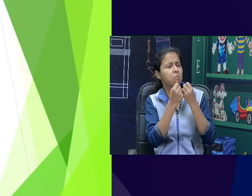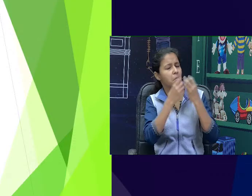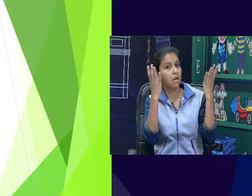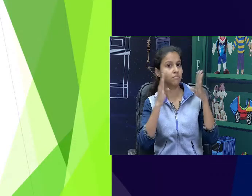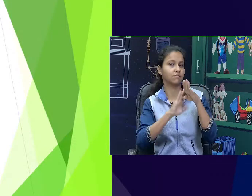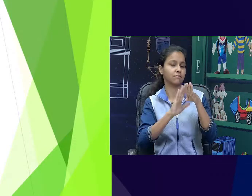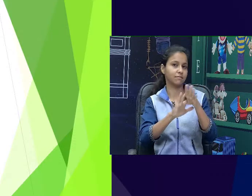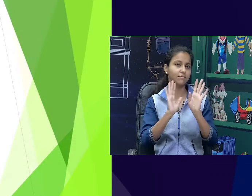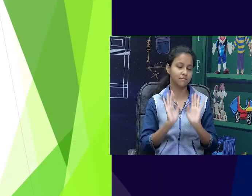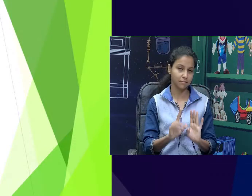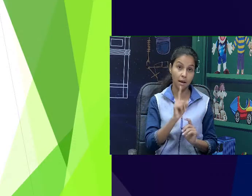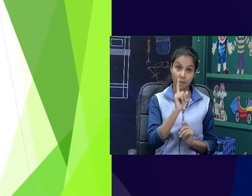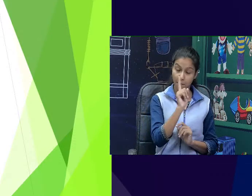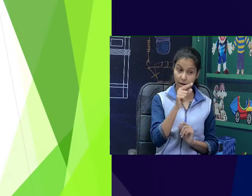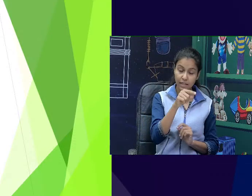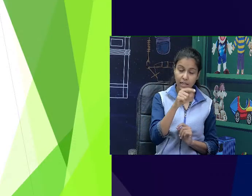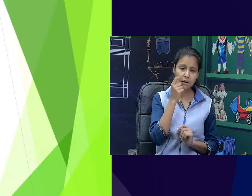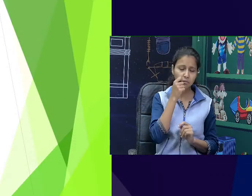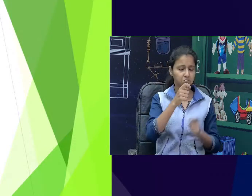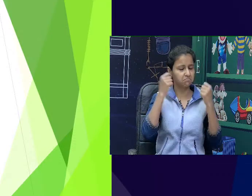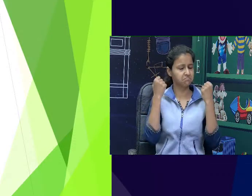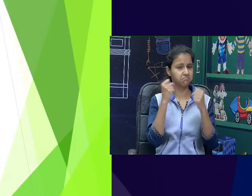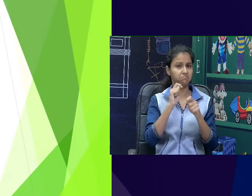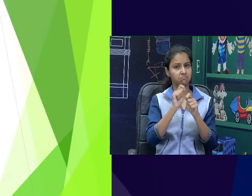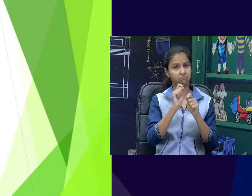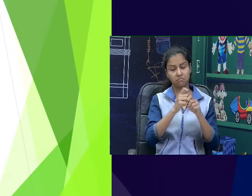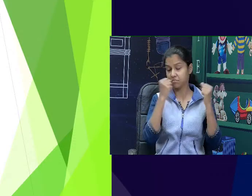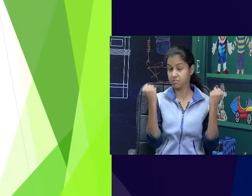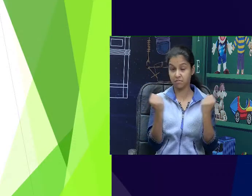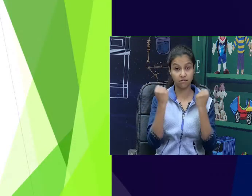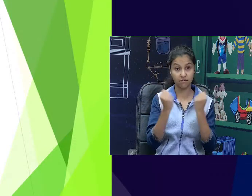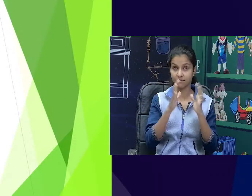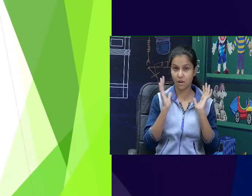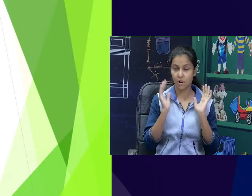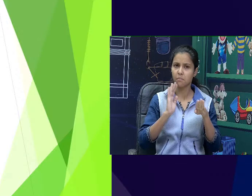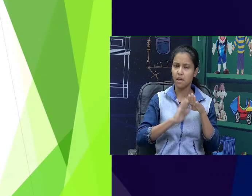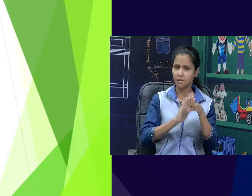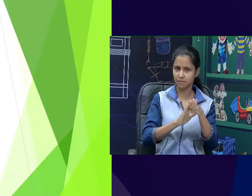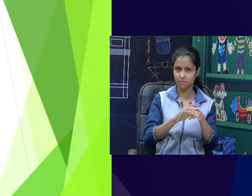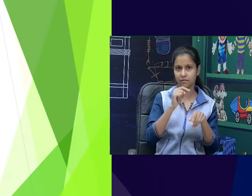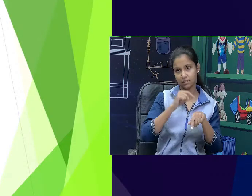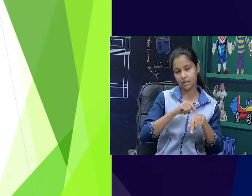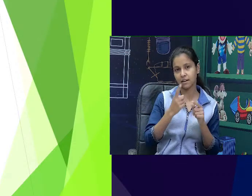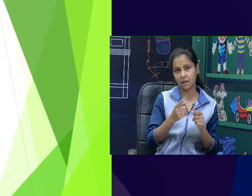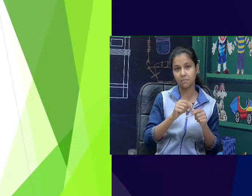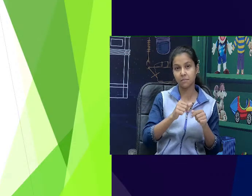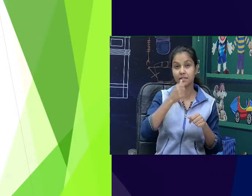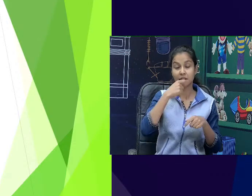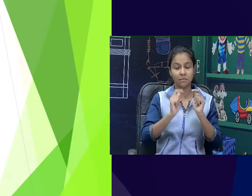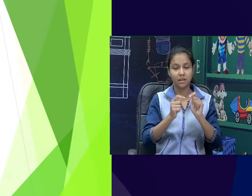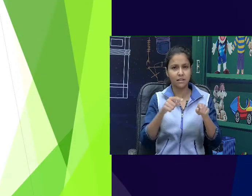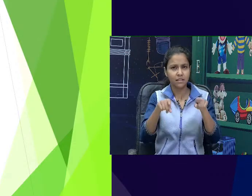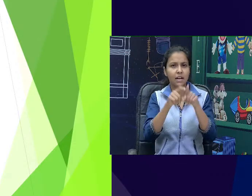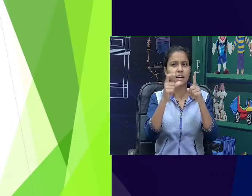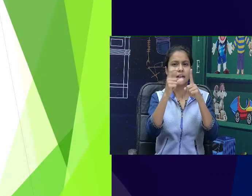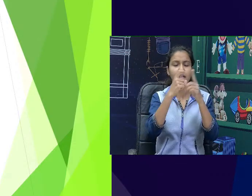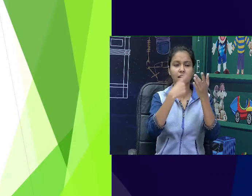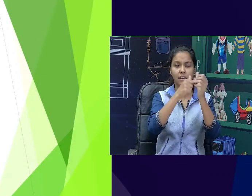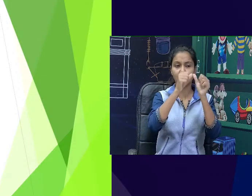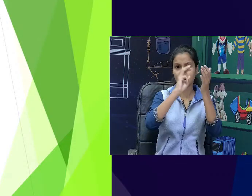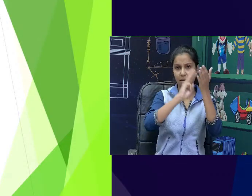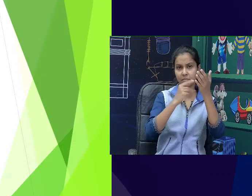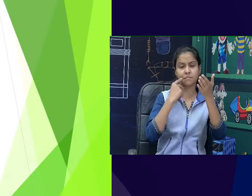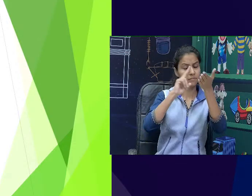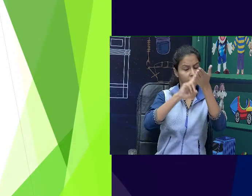experiences. But he worked very hard, realizing those experiences at that time of drowning, that how he can overcome